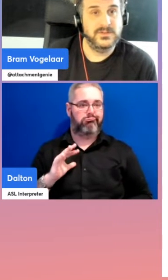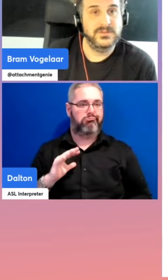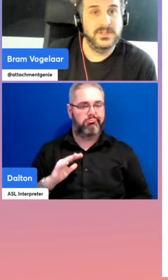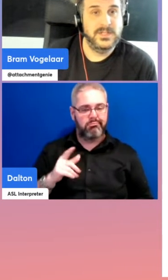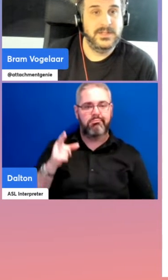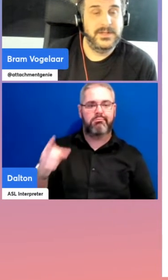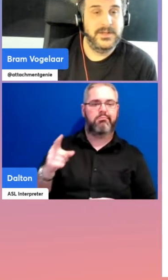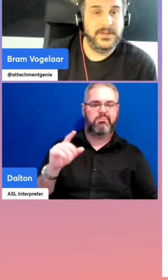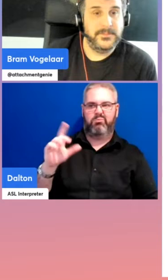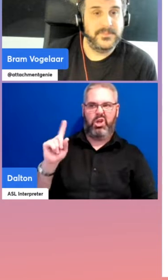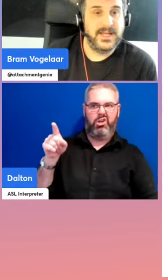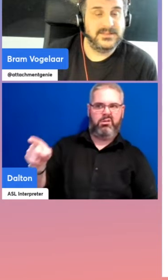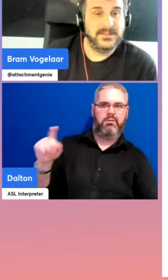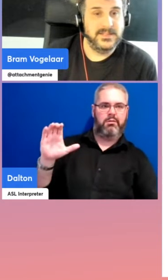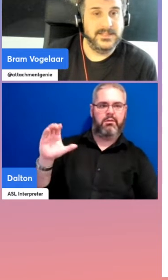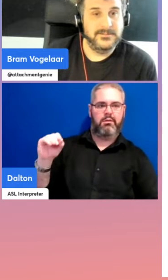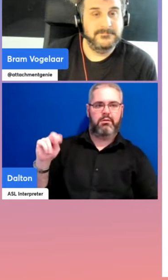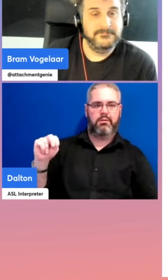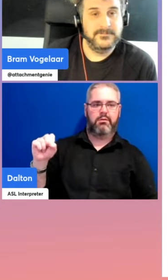in Consul.